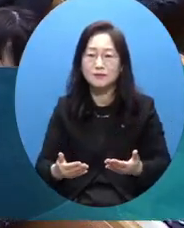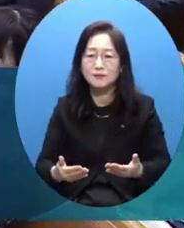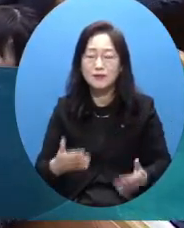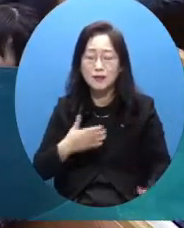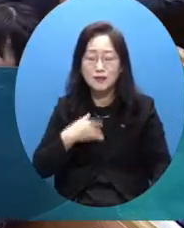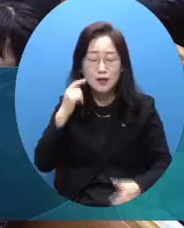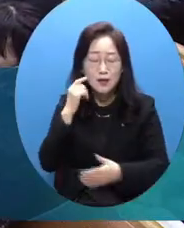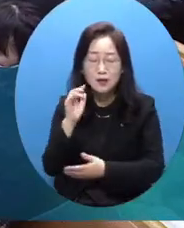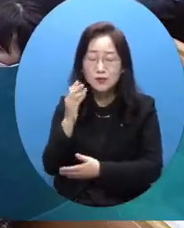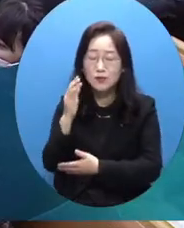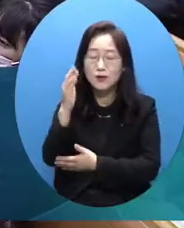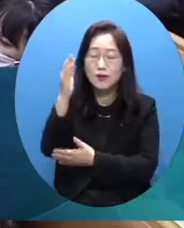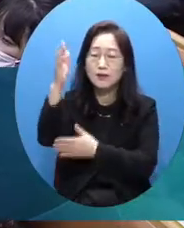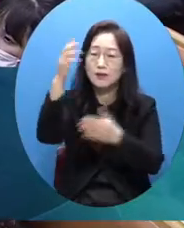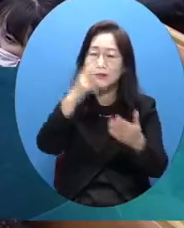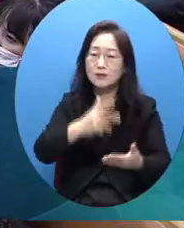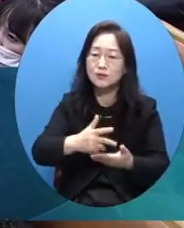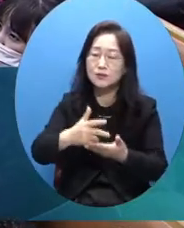foreign